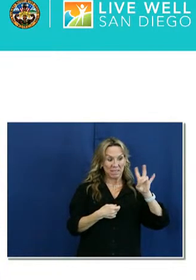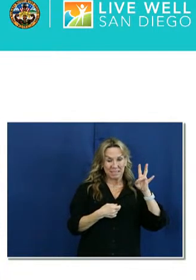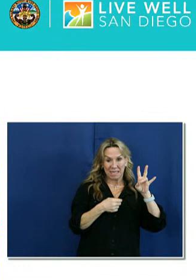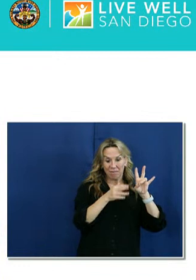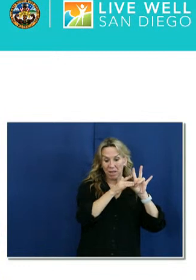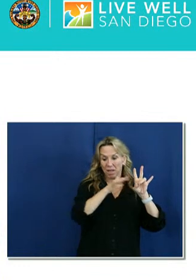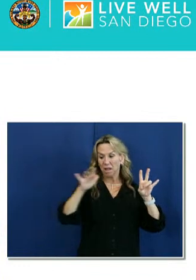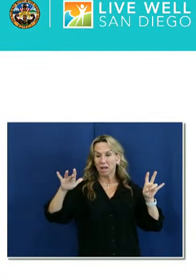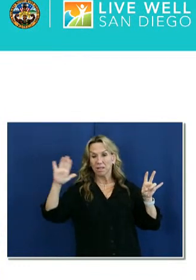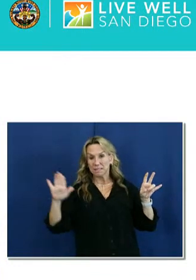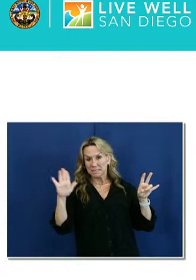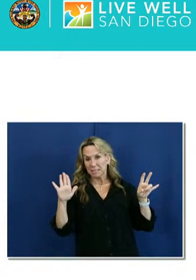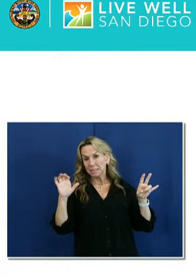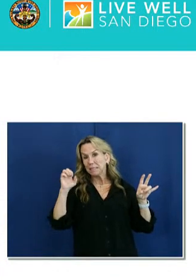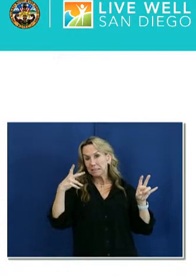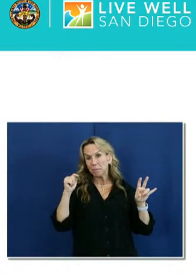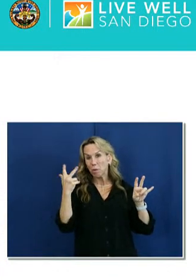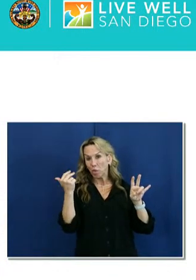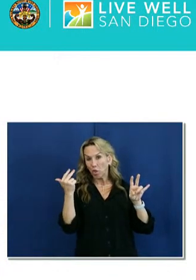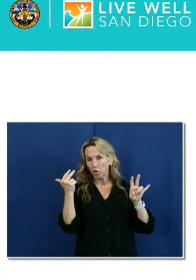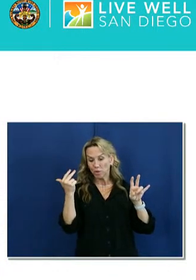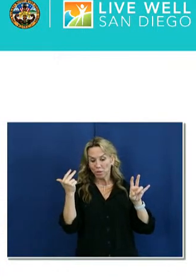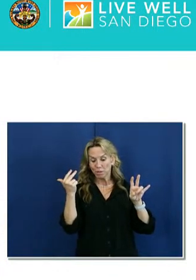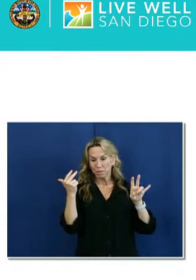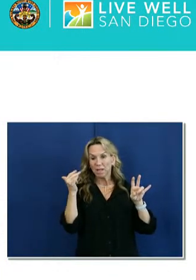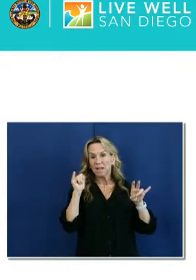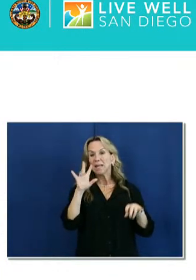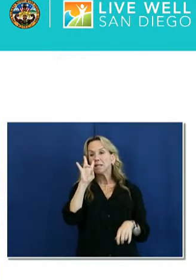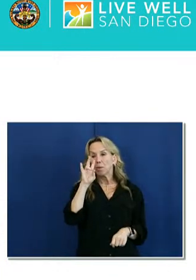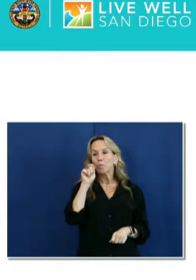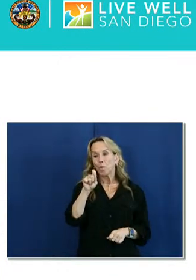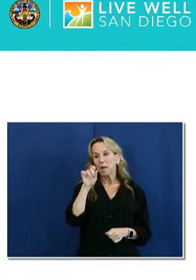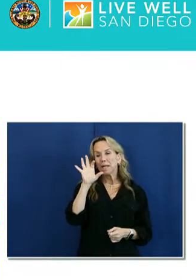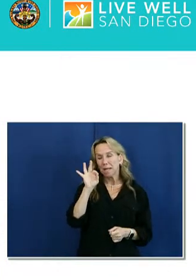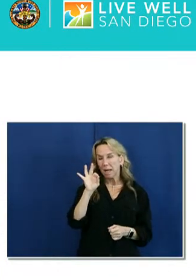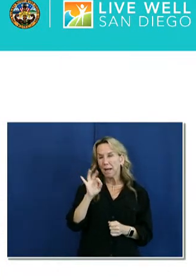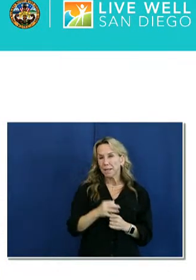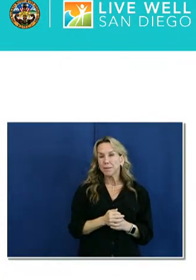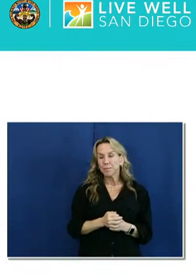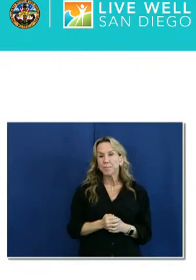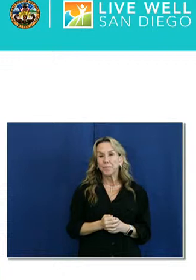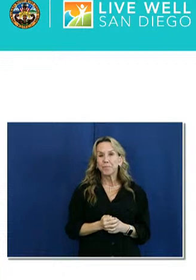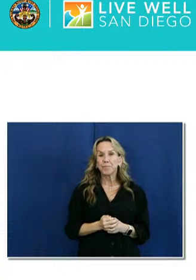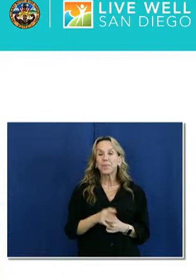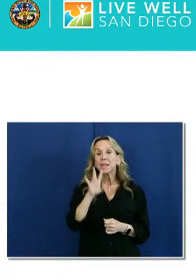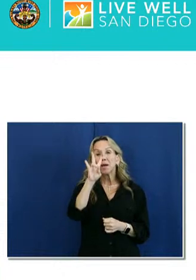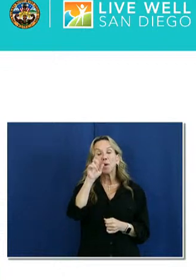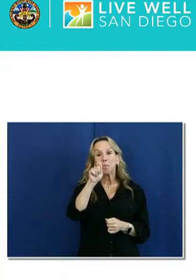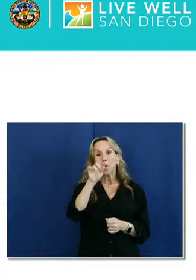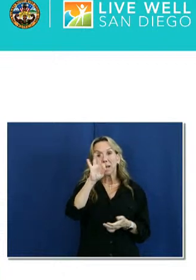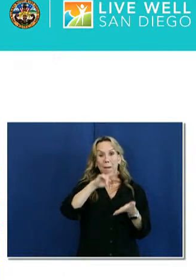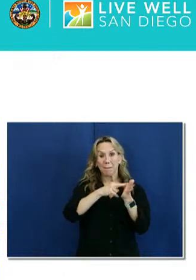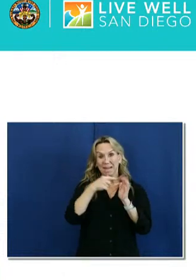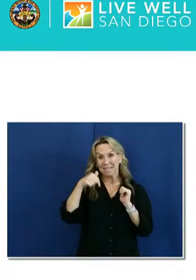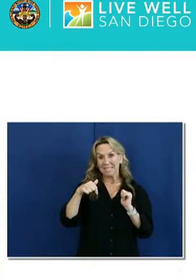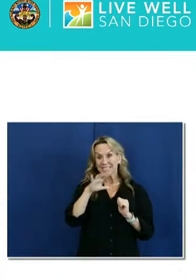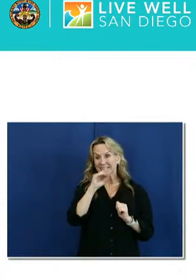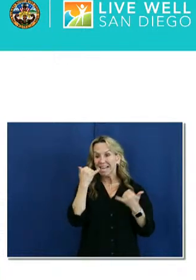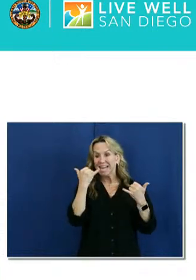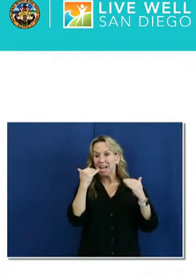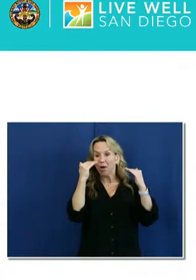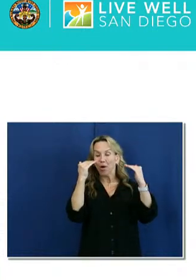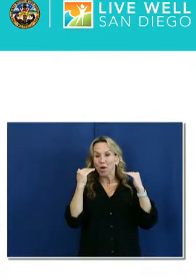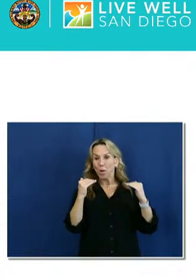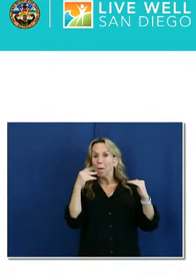to Sunday, September 13th is 7.9, and would place the county in the purple